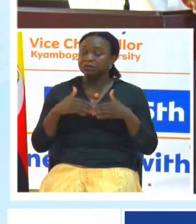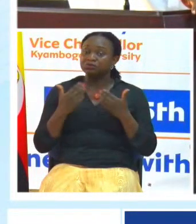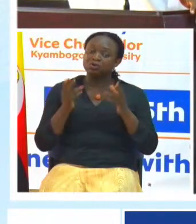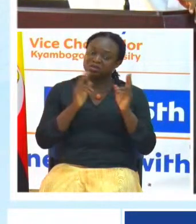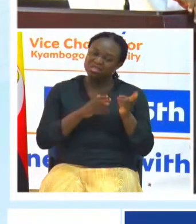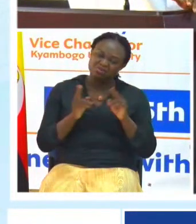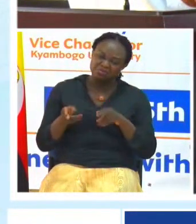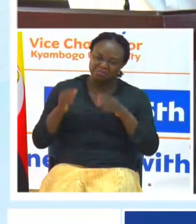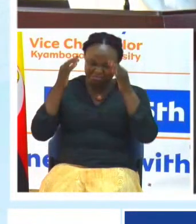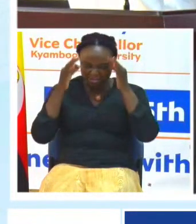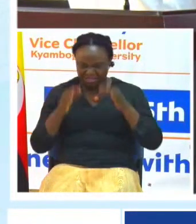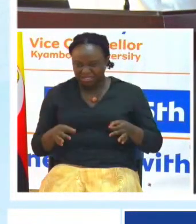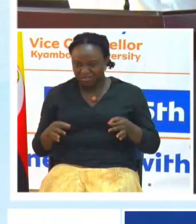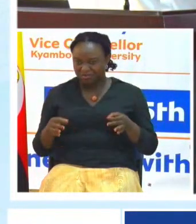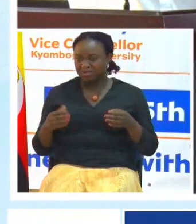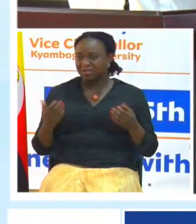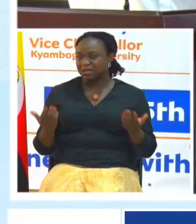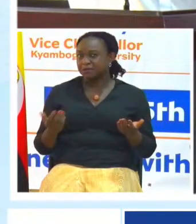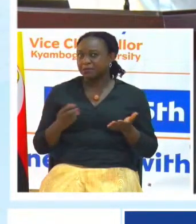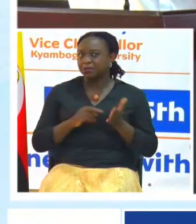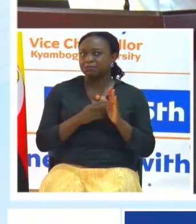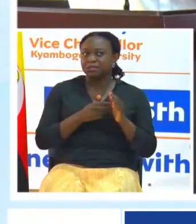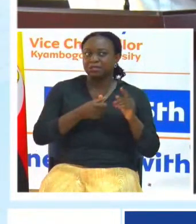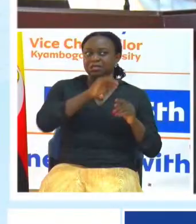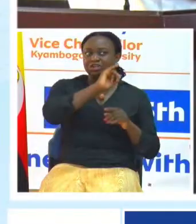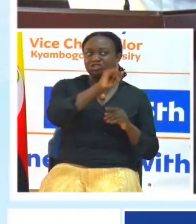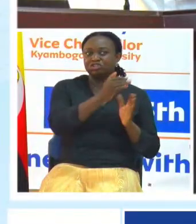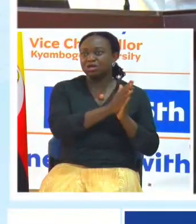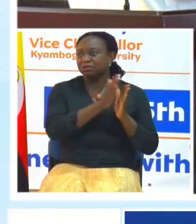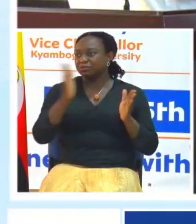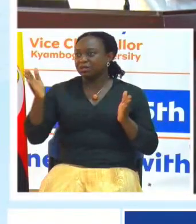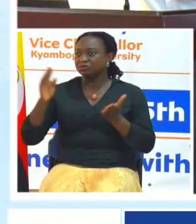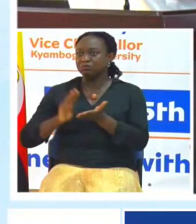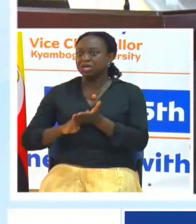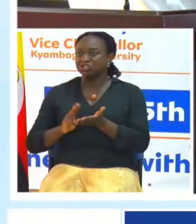regular decision, now this stretches from January to March.